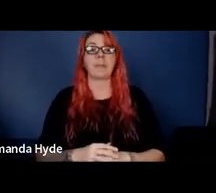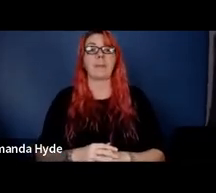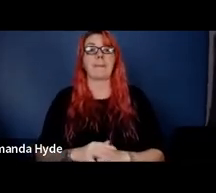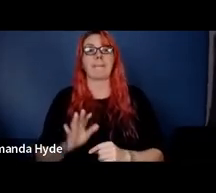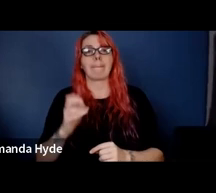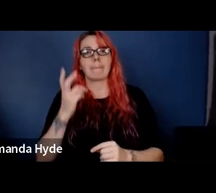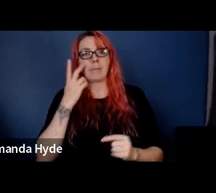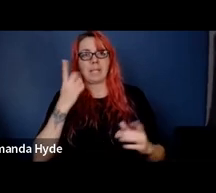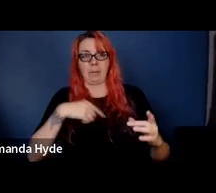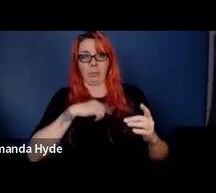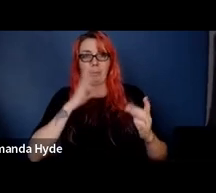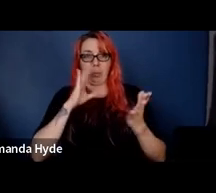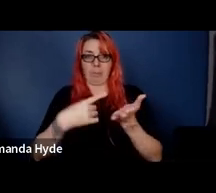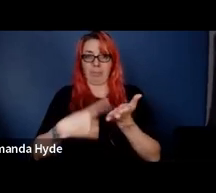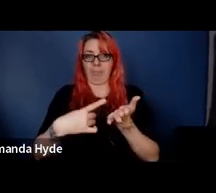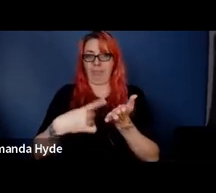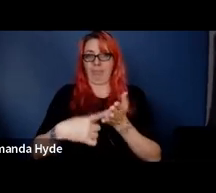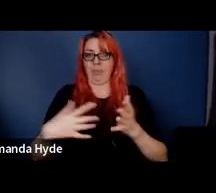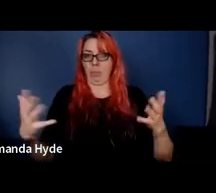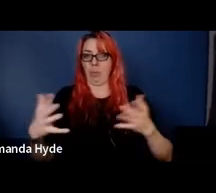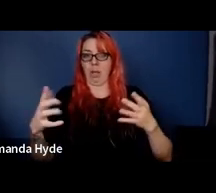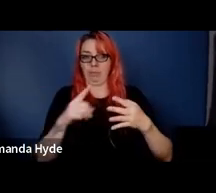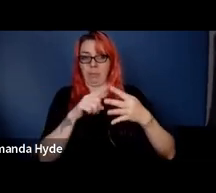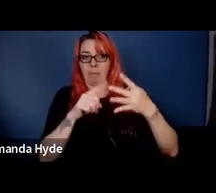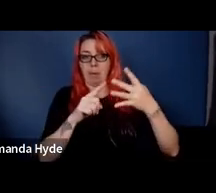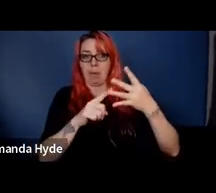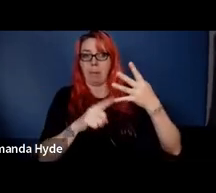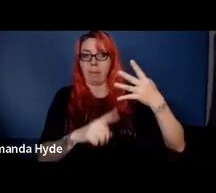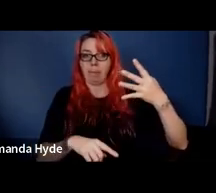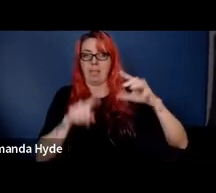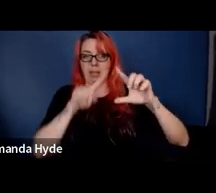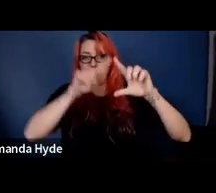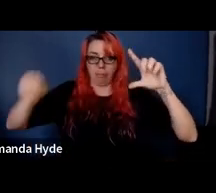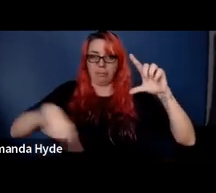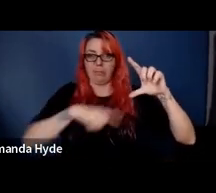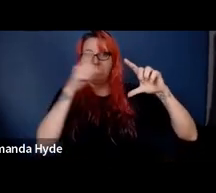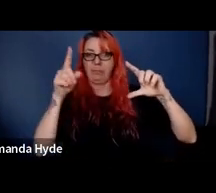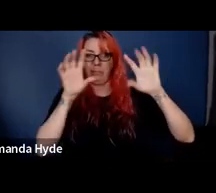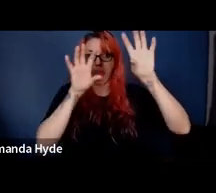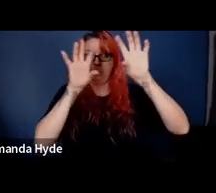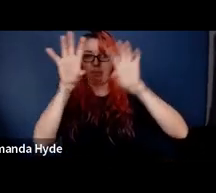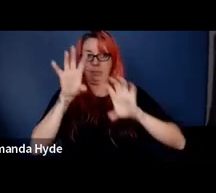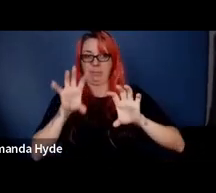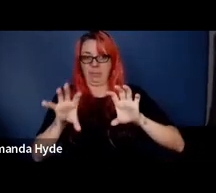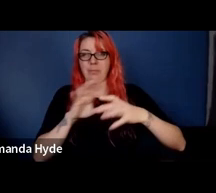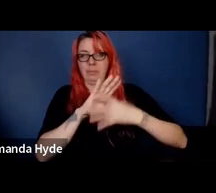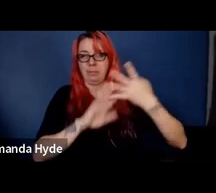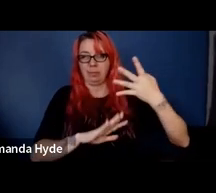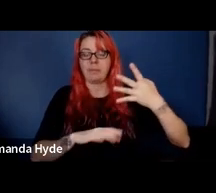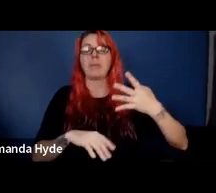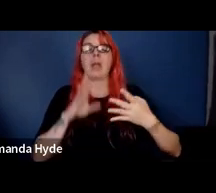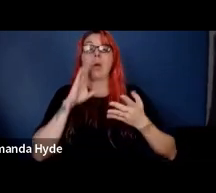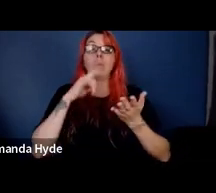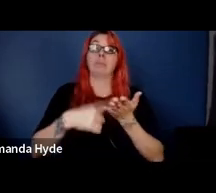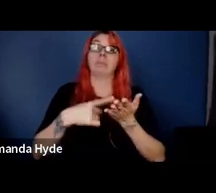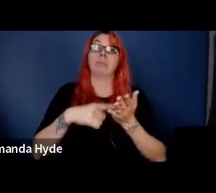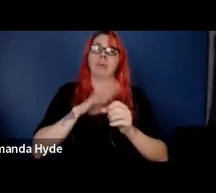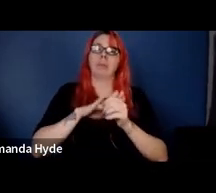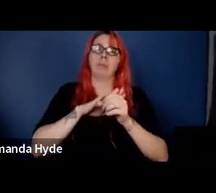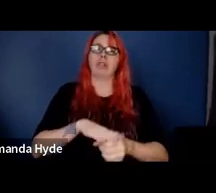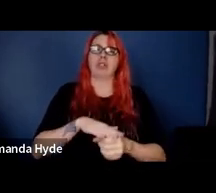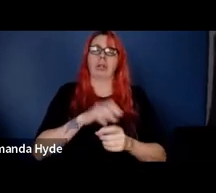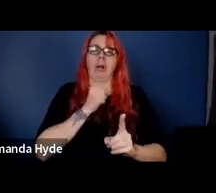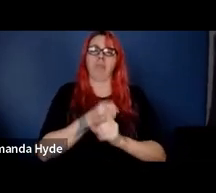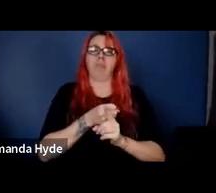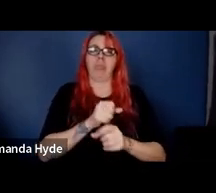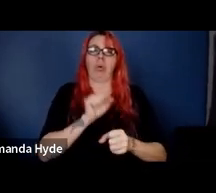like, you know, link with each other as we keep going through the conversation. So, but going to start with sort of the impact of oppression on communication in our